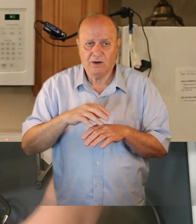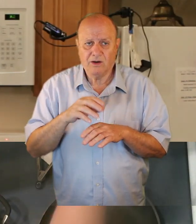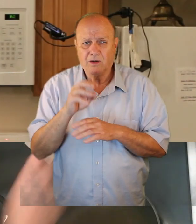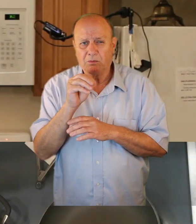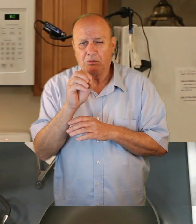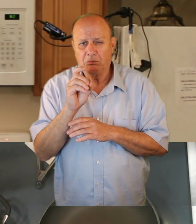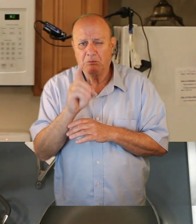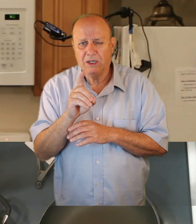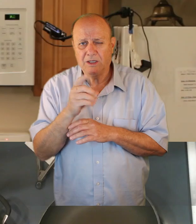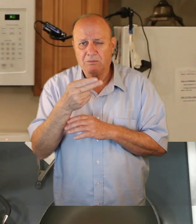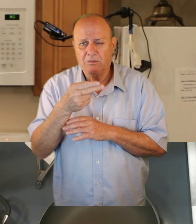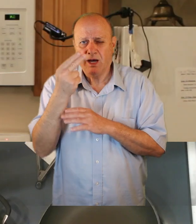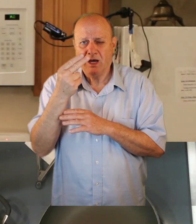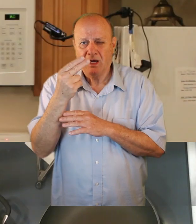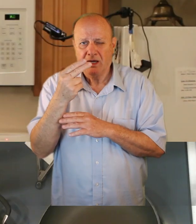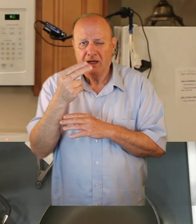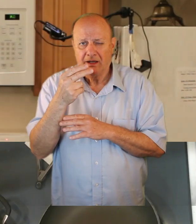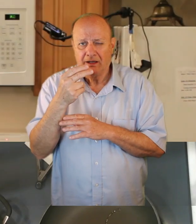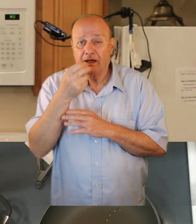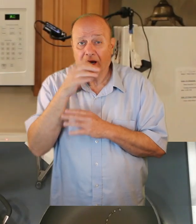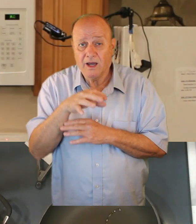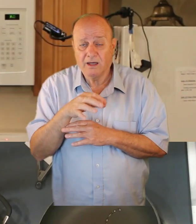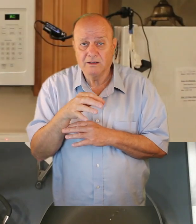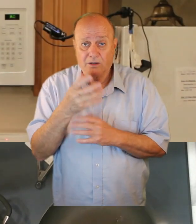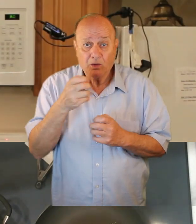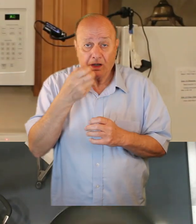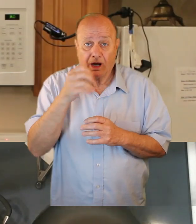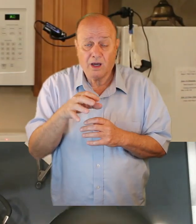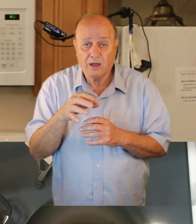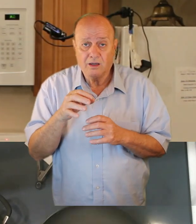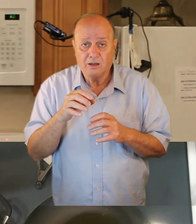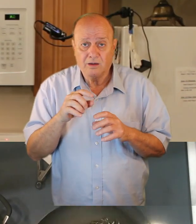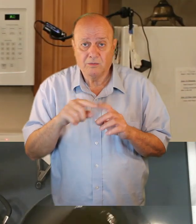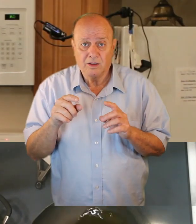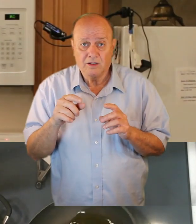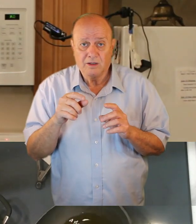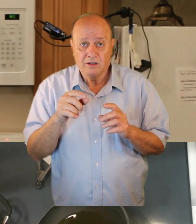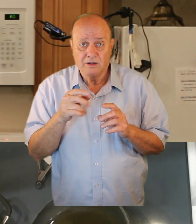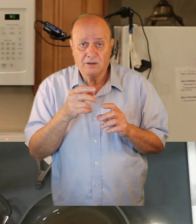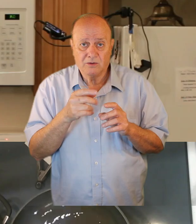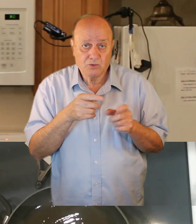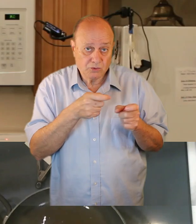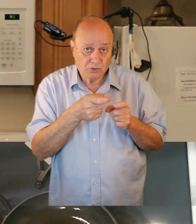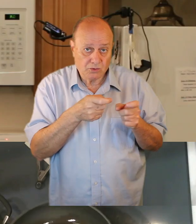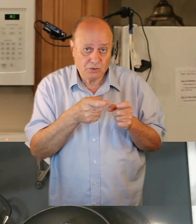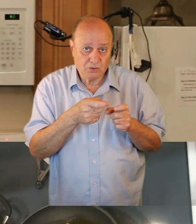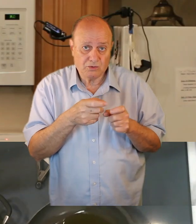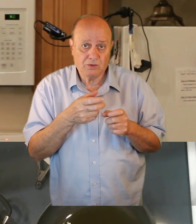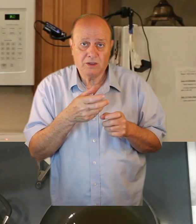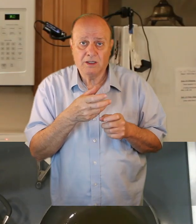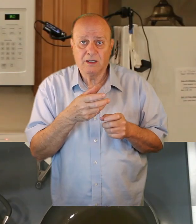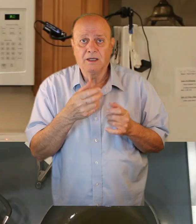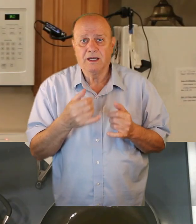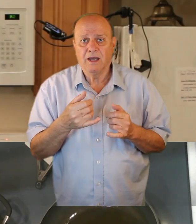on basically a medium-high heat. I want this to get hot, and this is a